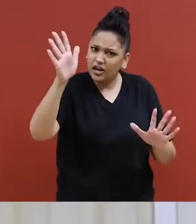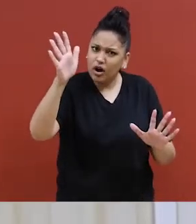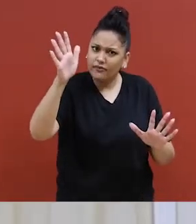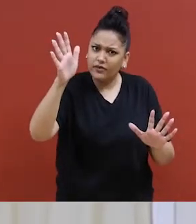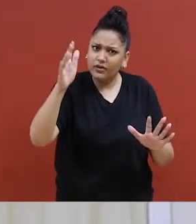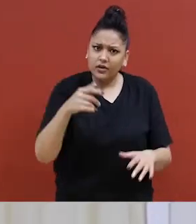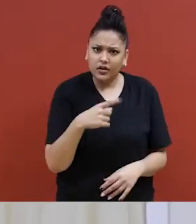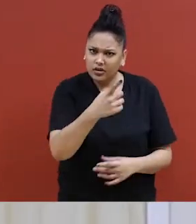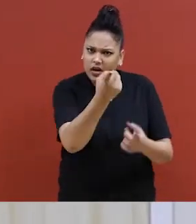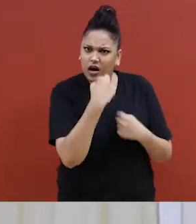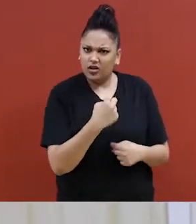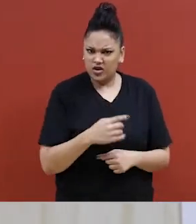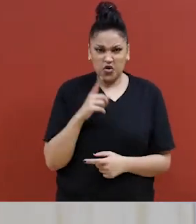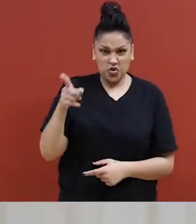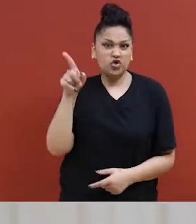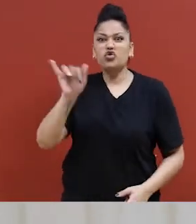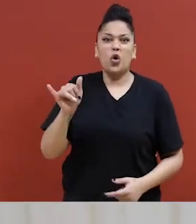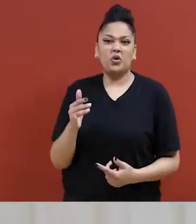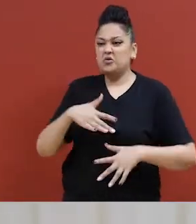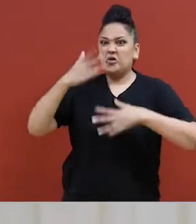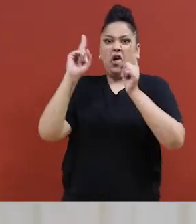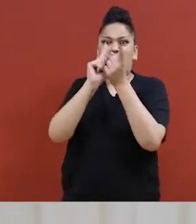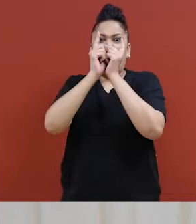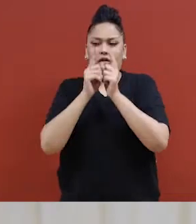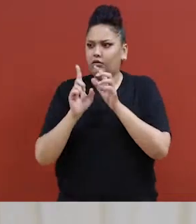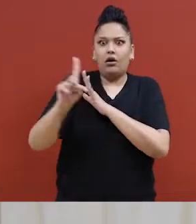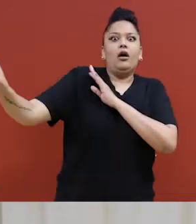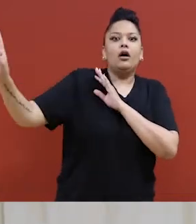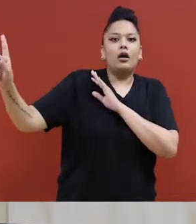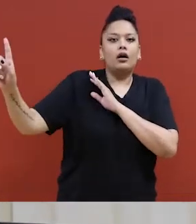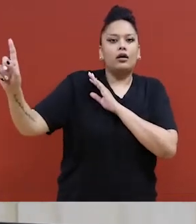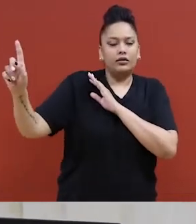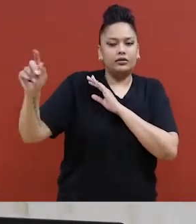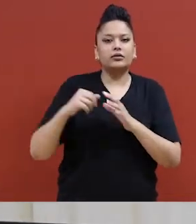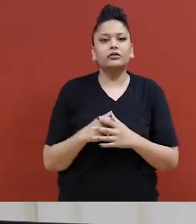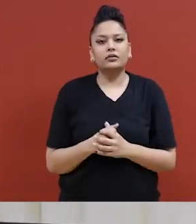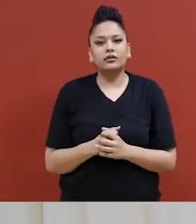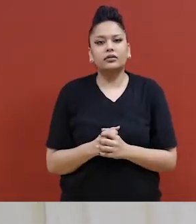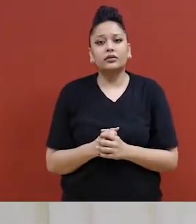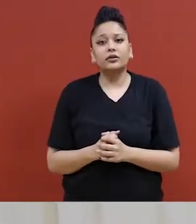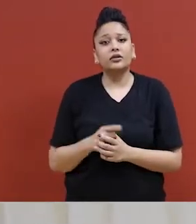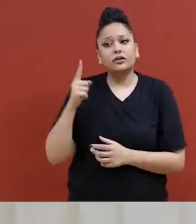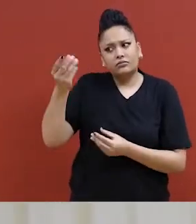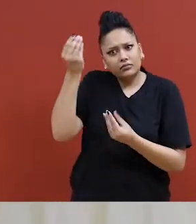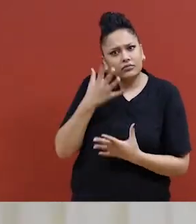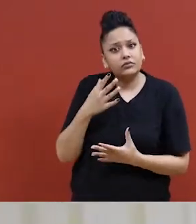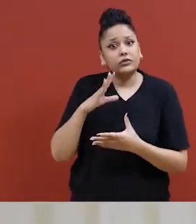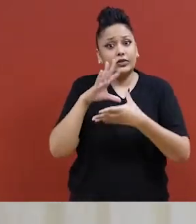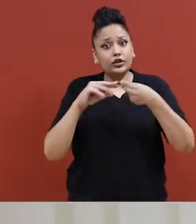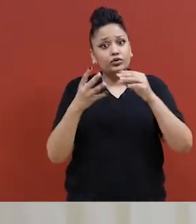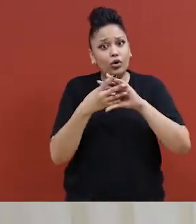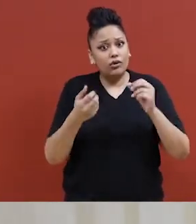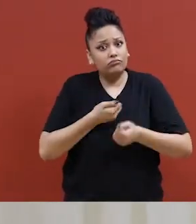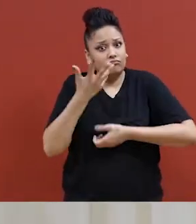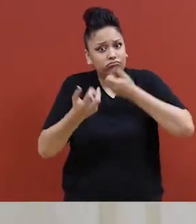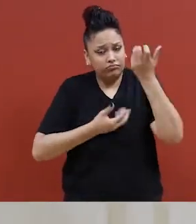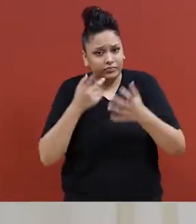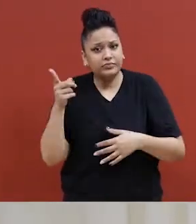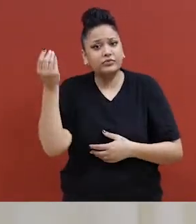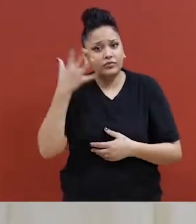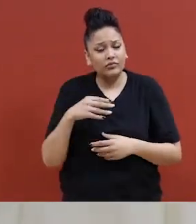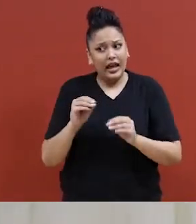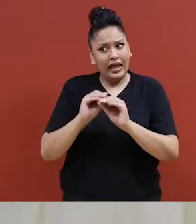"You back off too." And he ran away. Now, when she told me that story, she was really